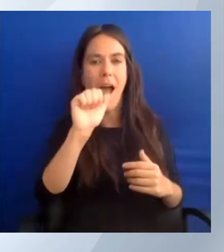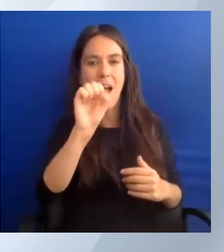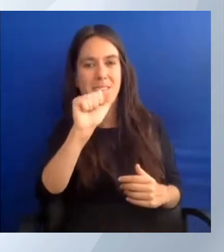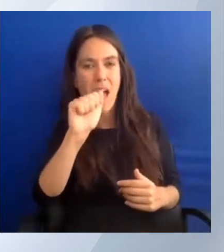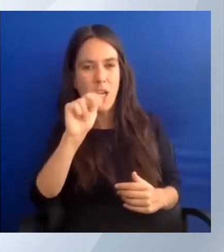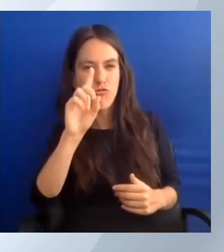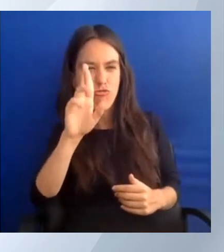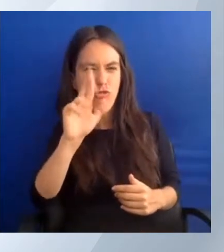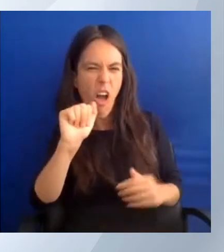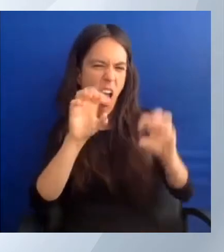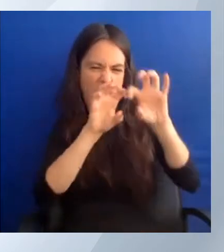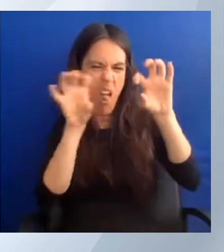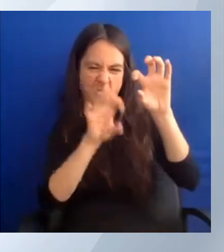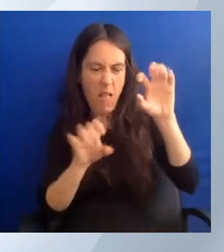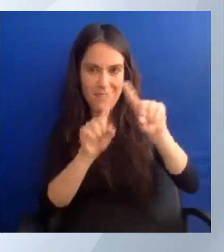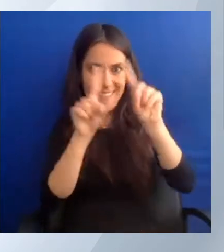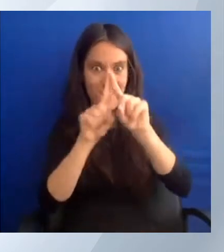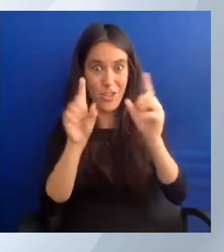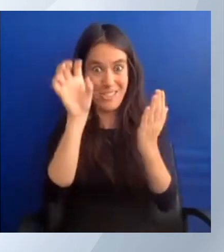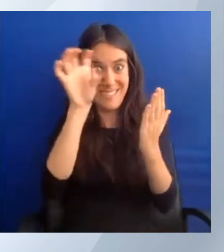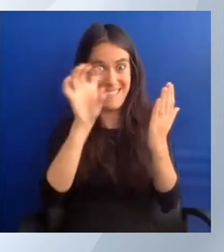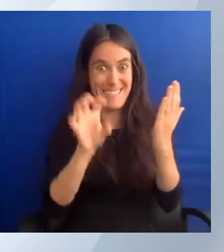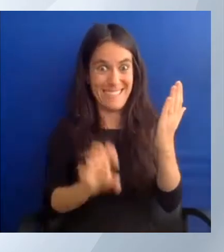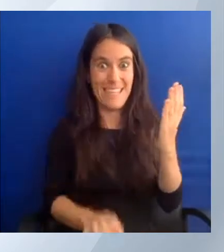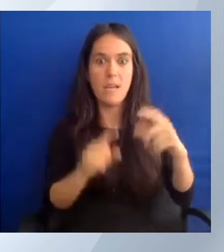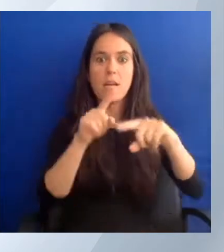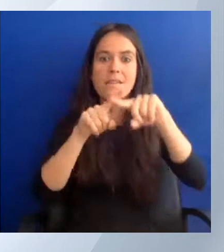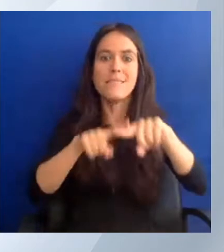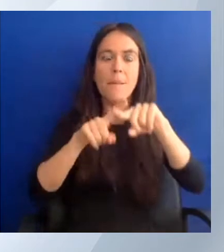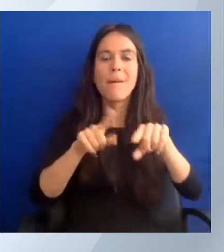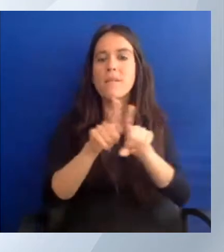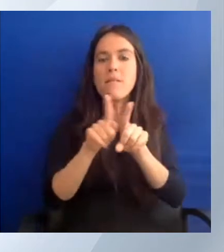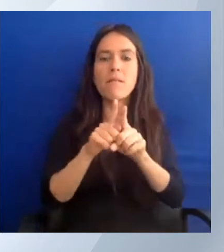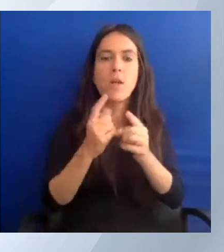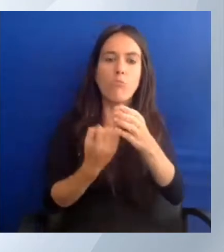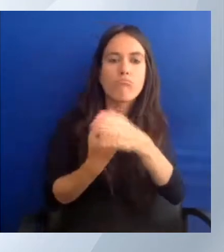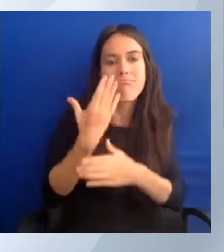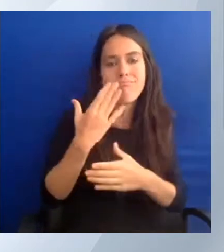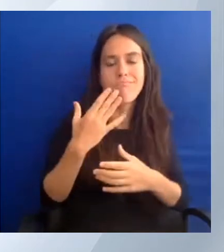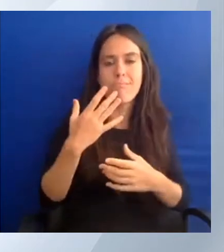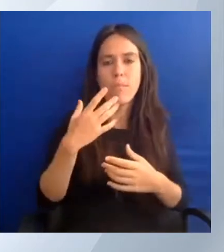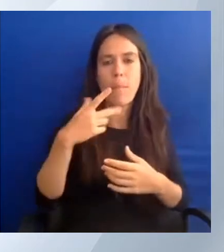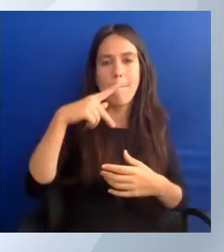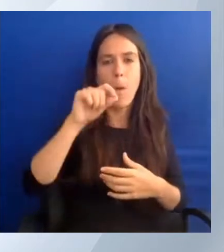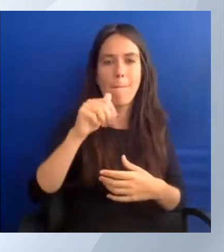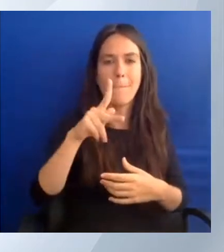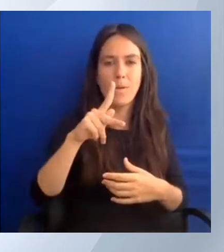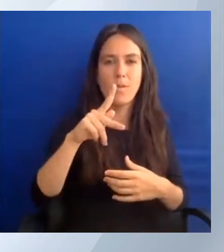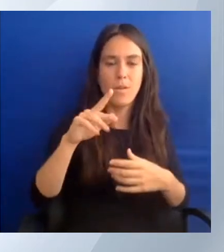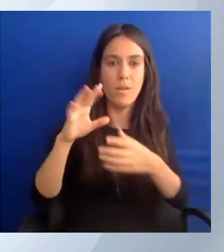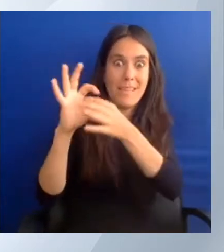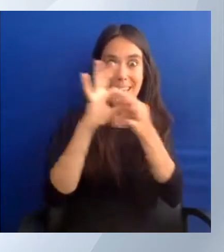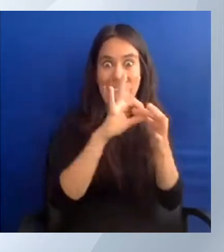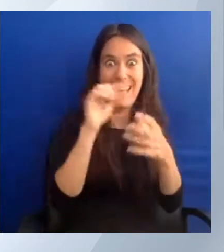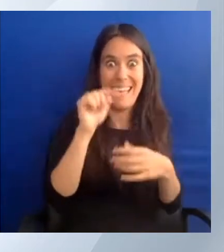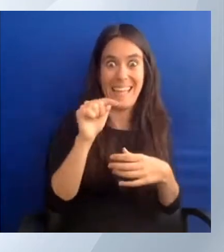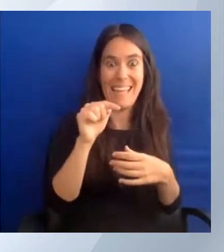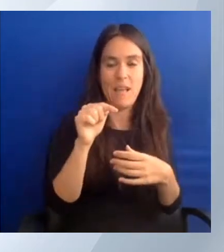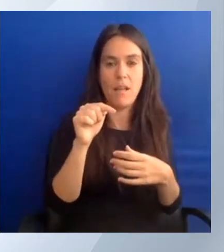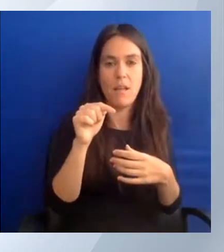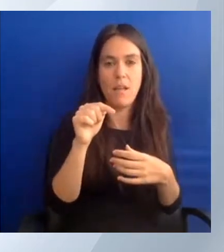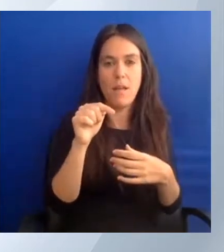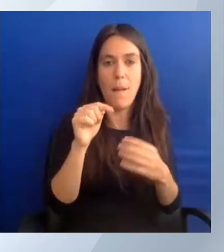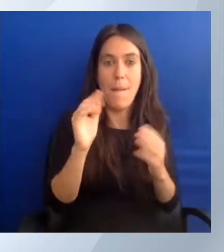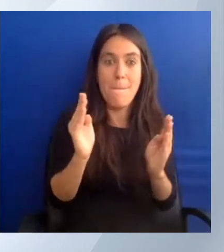state store. In similar way, when you will be implementing pub/sub scenarios, which is one of the very important pattern in building